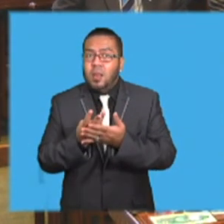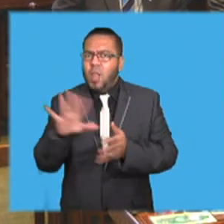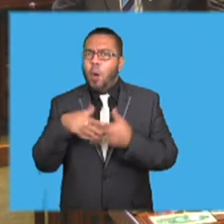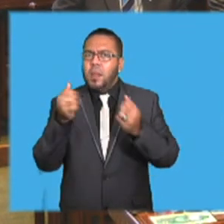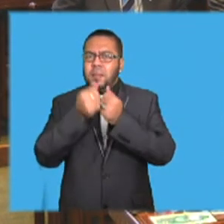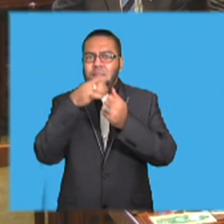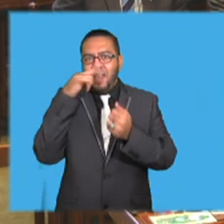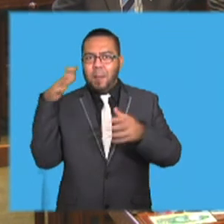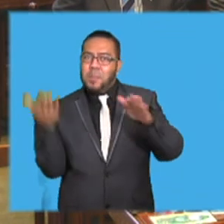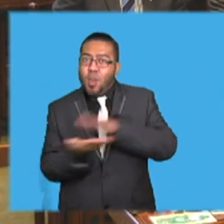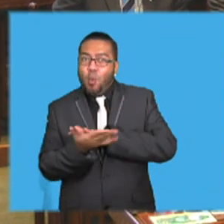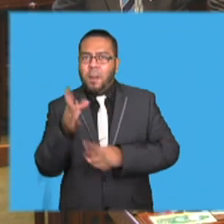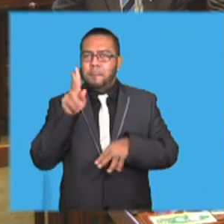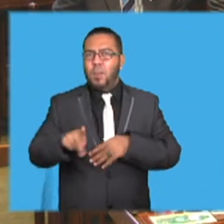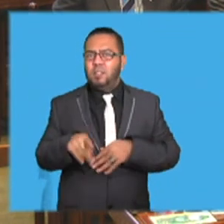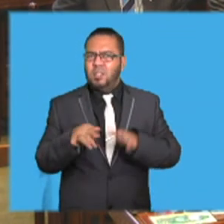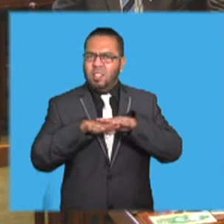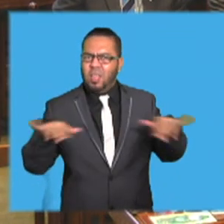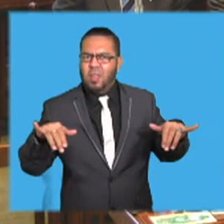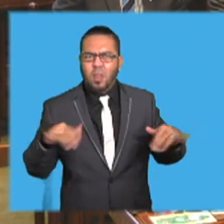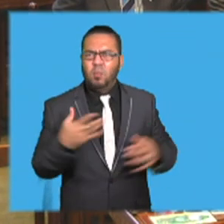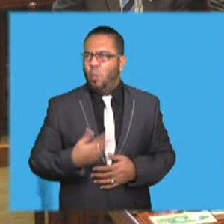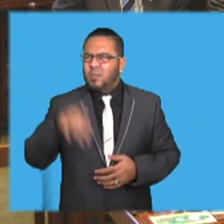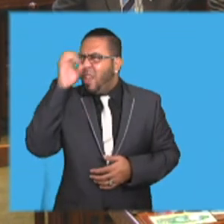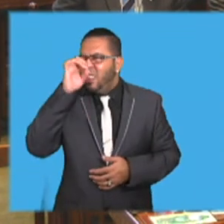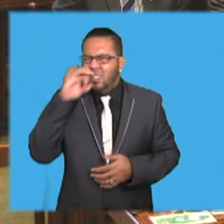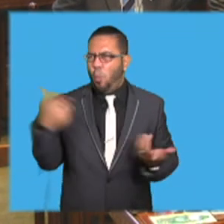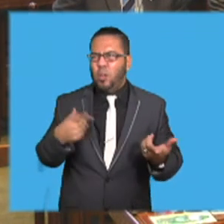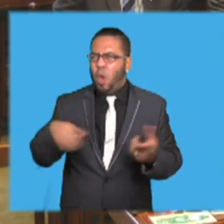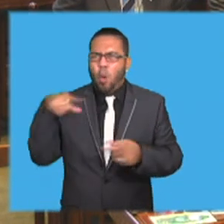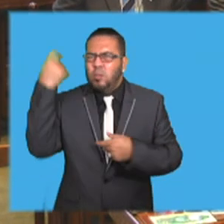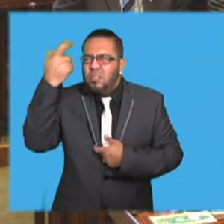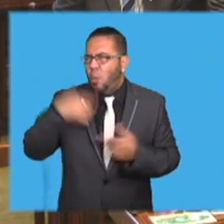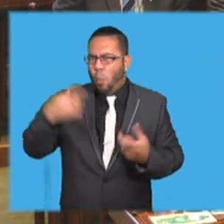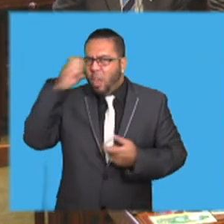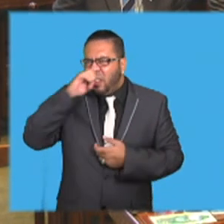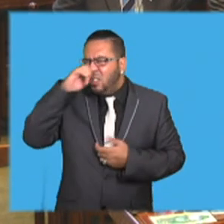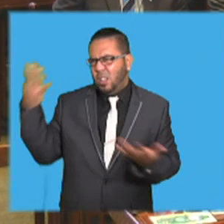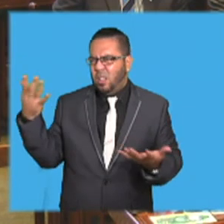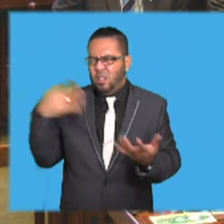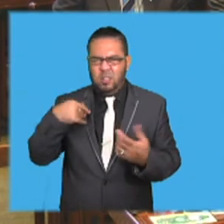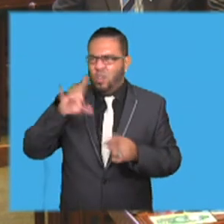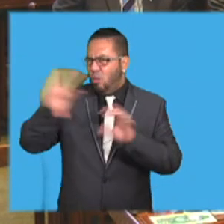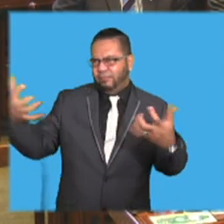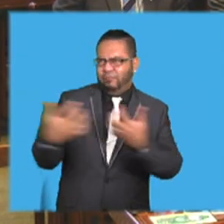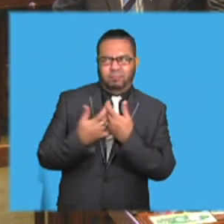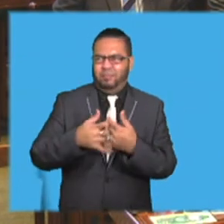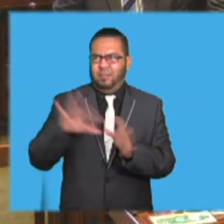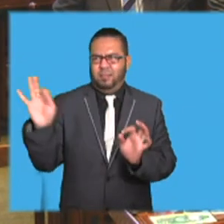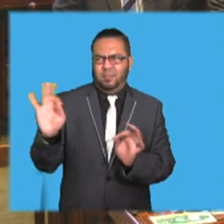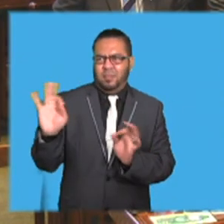below the poverty line? Without having reference to ethnicity. What's this obsession with ethnicity, Madam Speaker? Completely irrelevant,